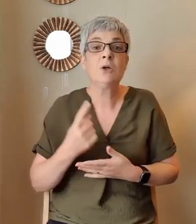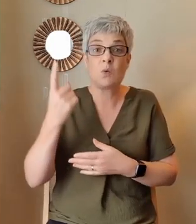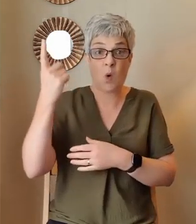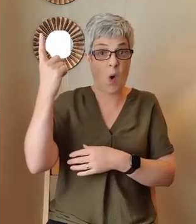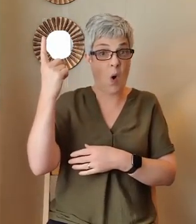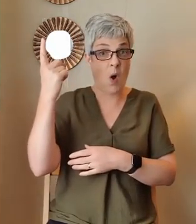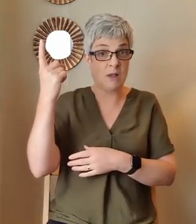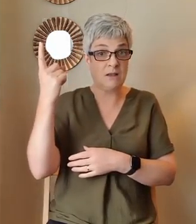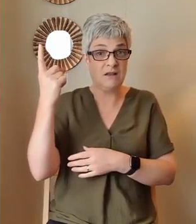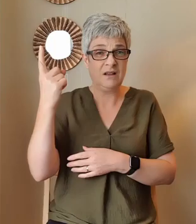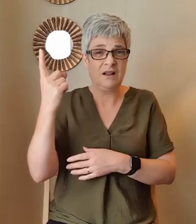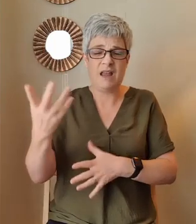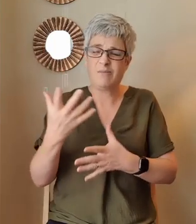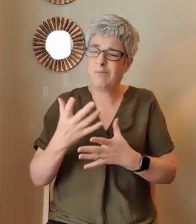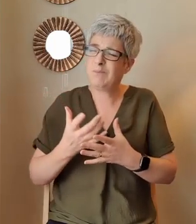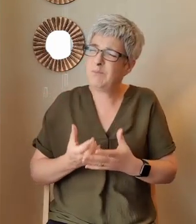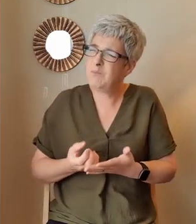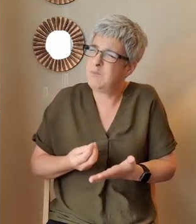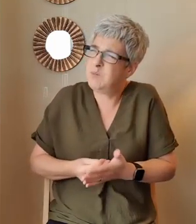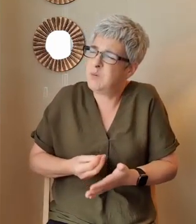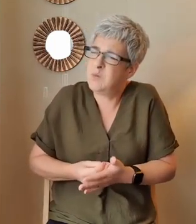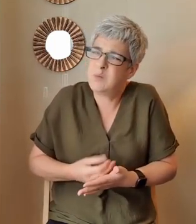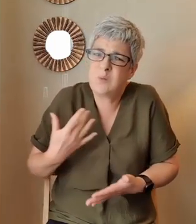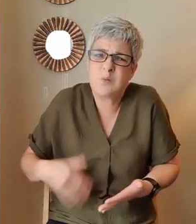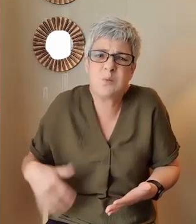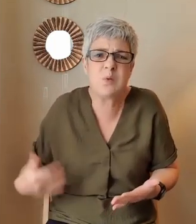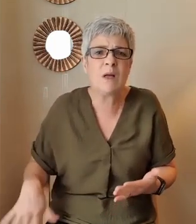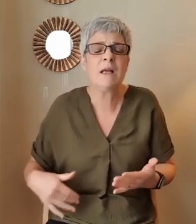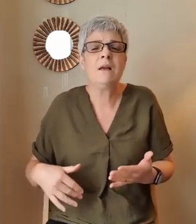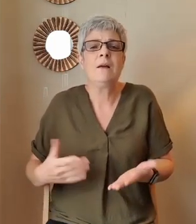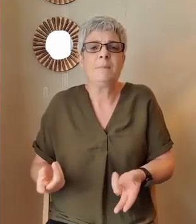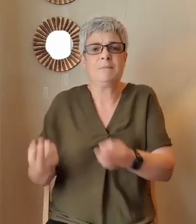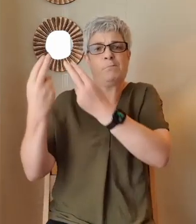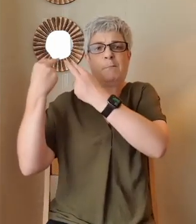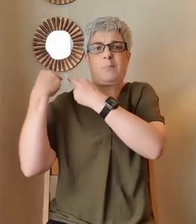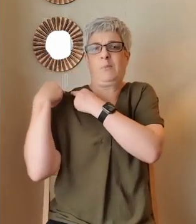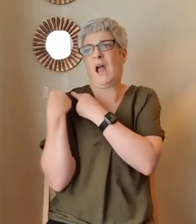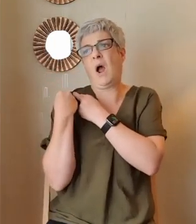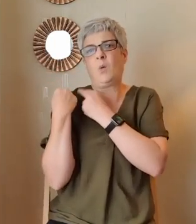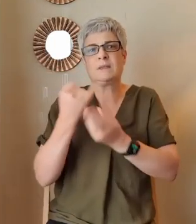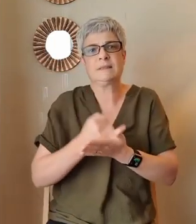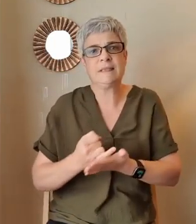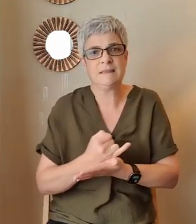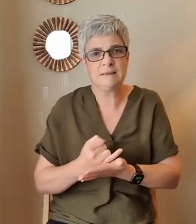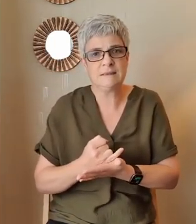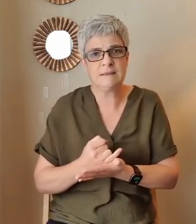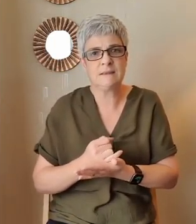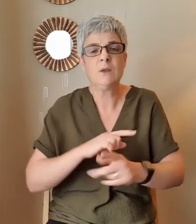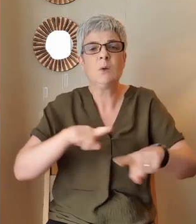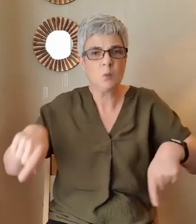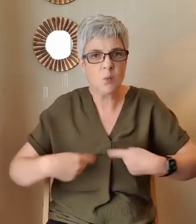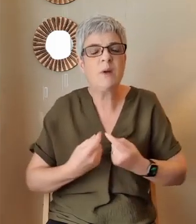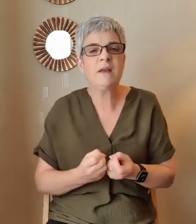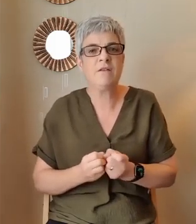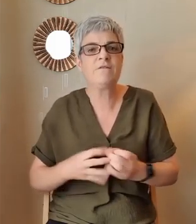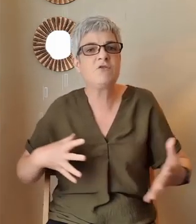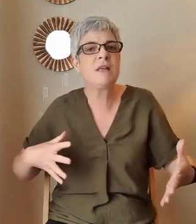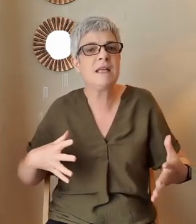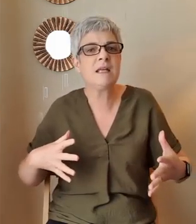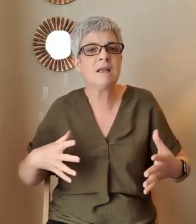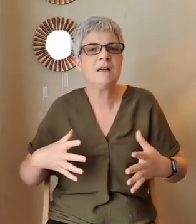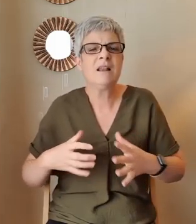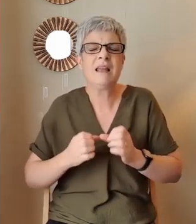God, at enormous cost, bears our penalty so that we might go free. That God, at